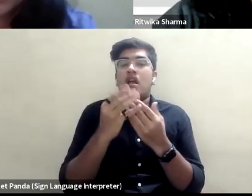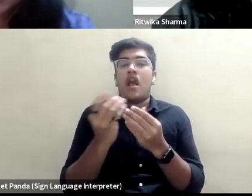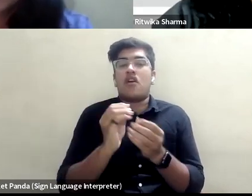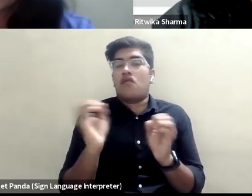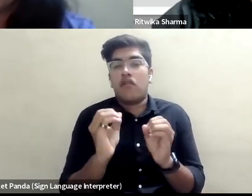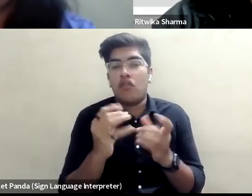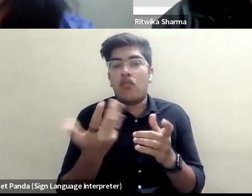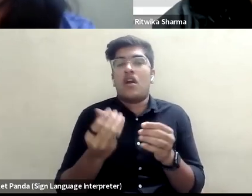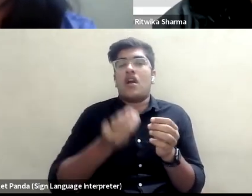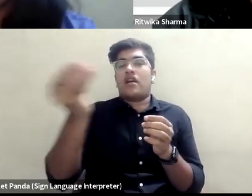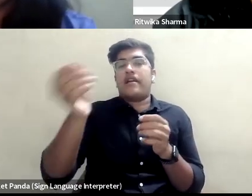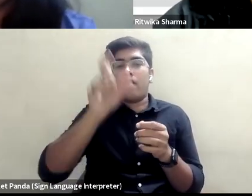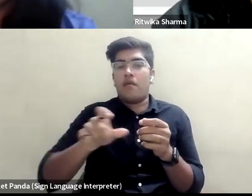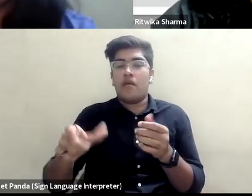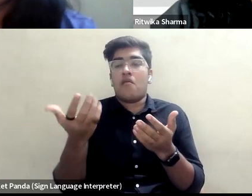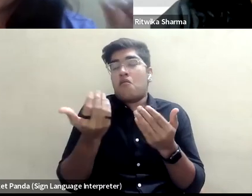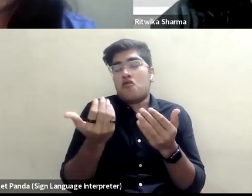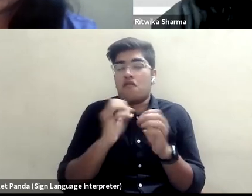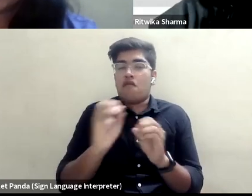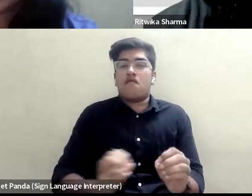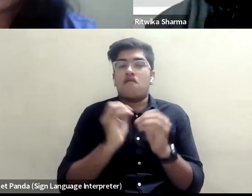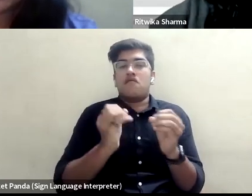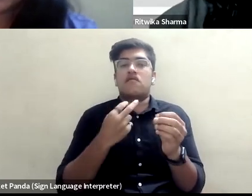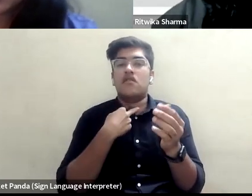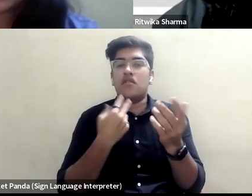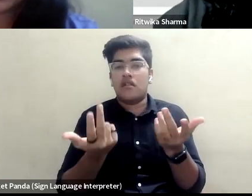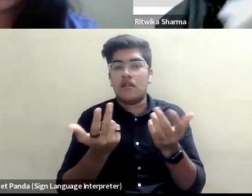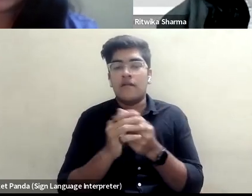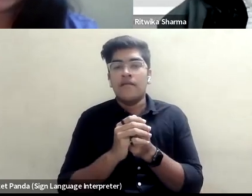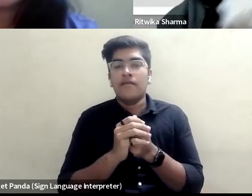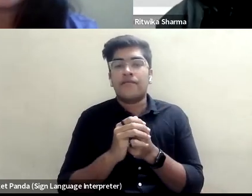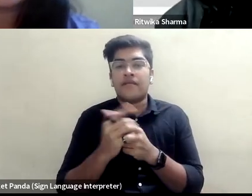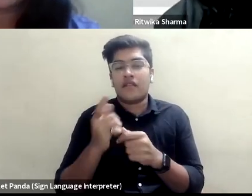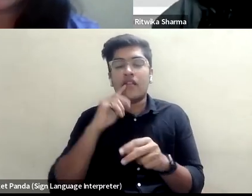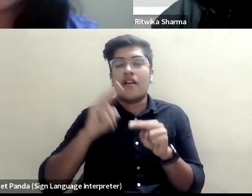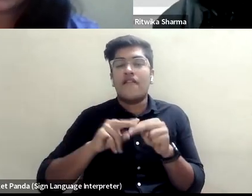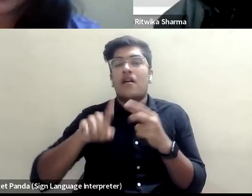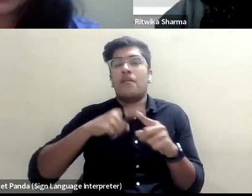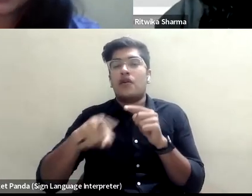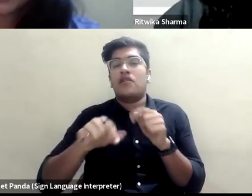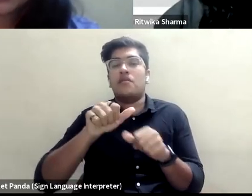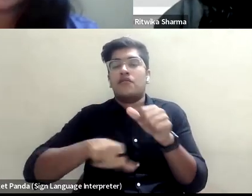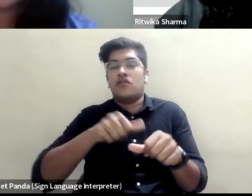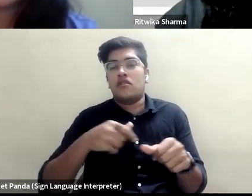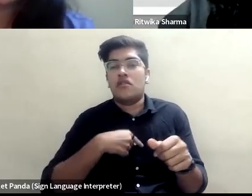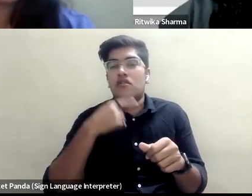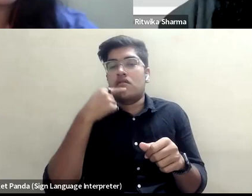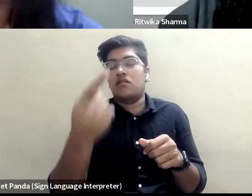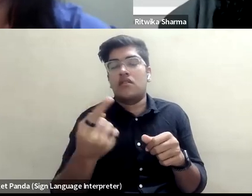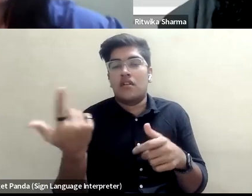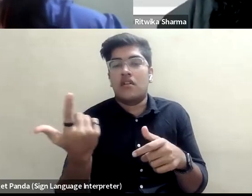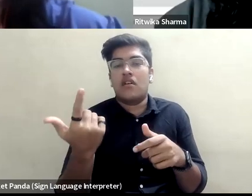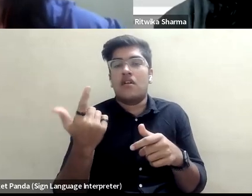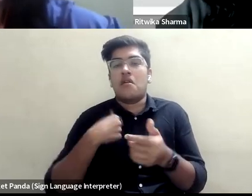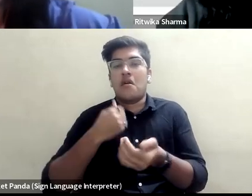give it to the agent. That's one. Say for example about the procedure, if I have to apply for a birth certificate in